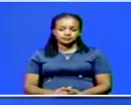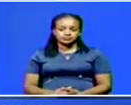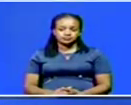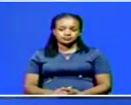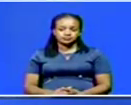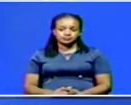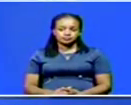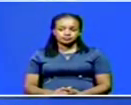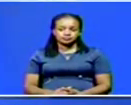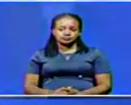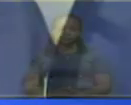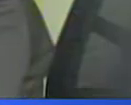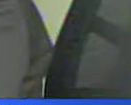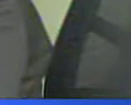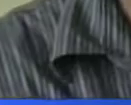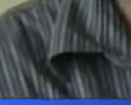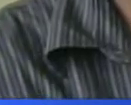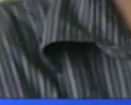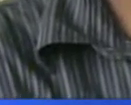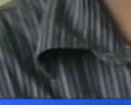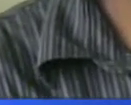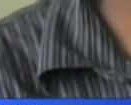Yes, my lady, my learned friend.